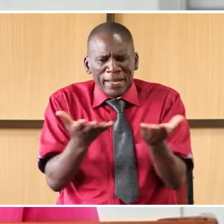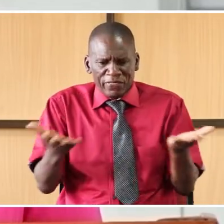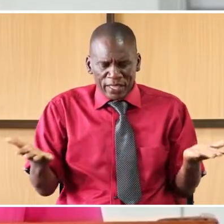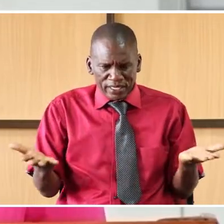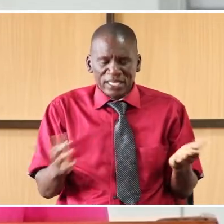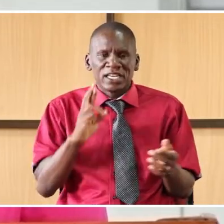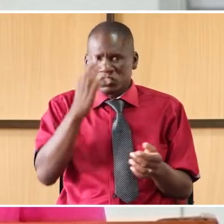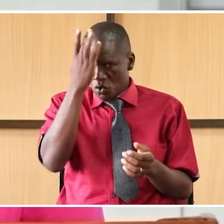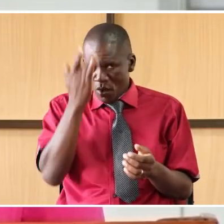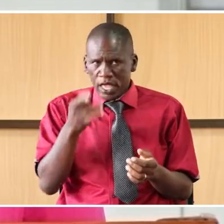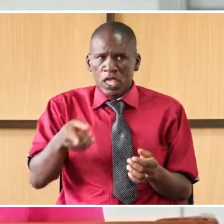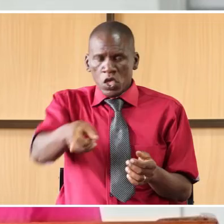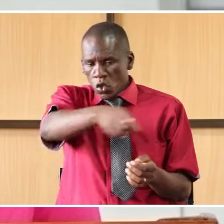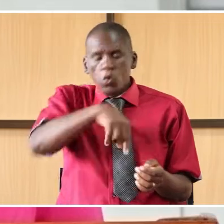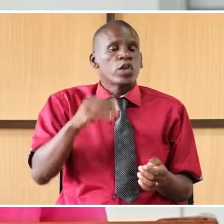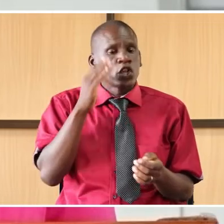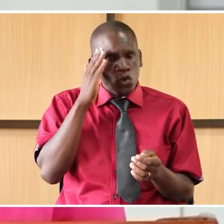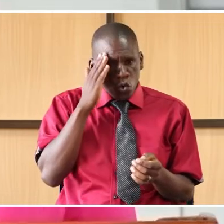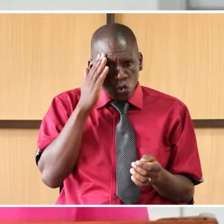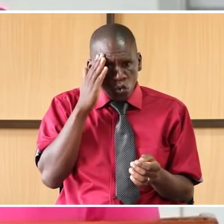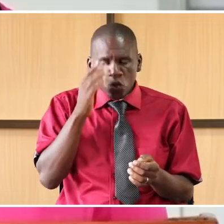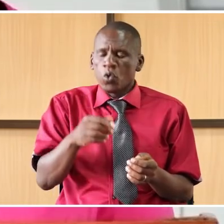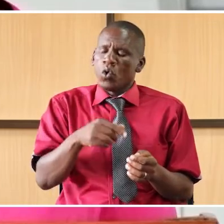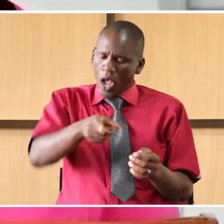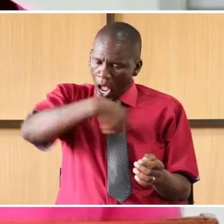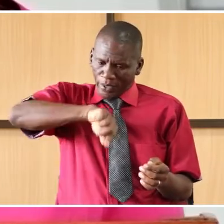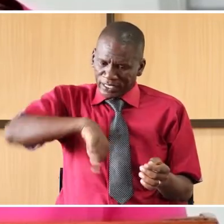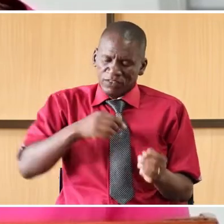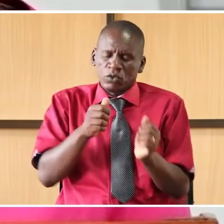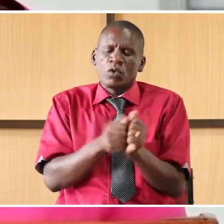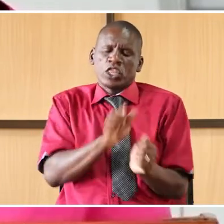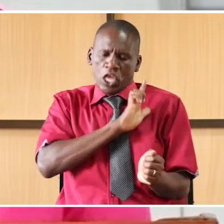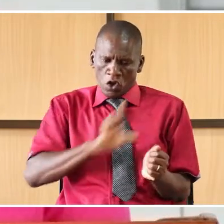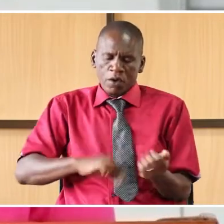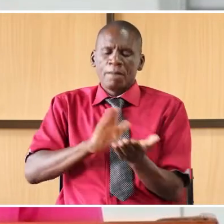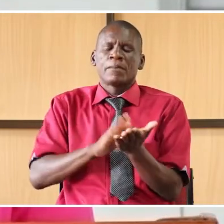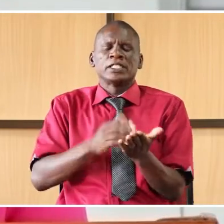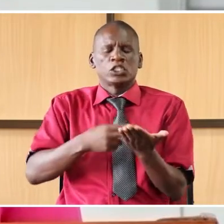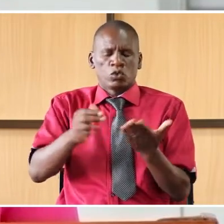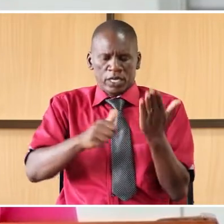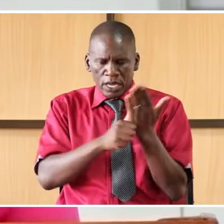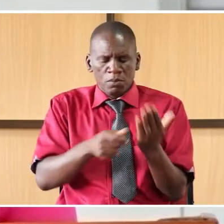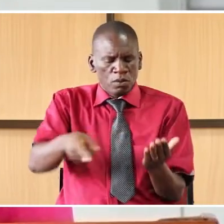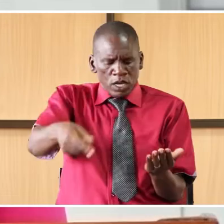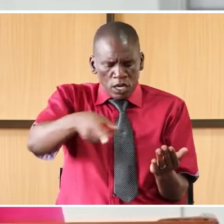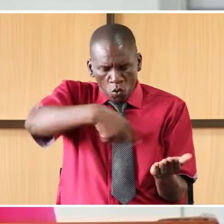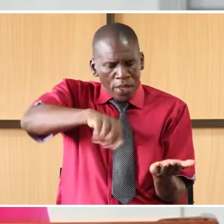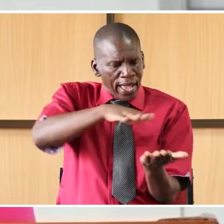things because we have known who we are in the Lord. Praise his holy name. So we are